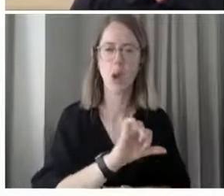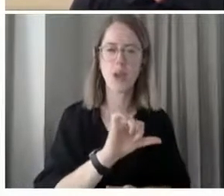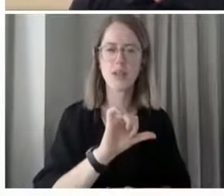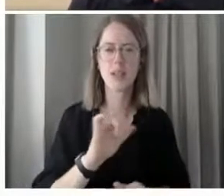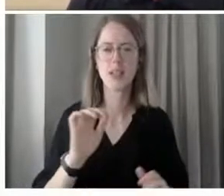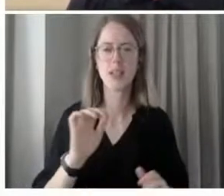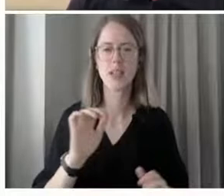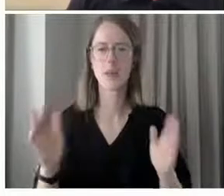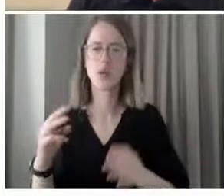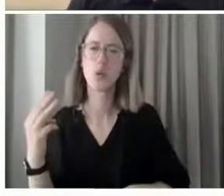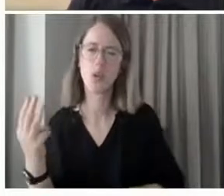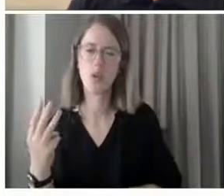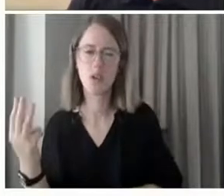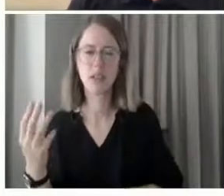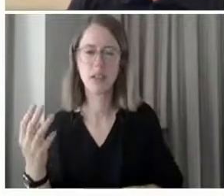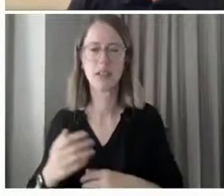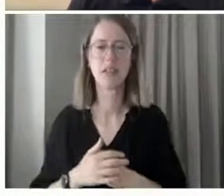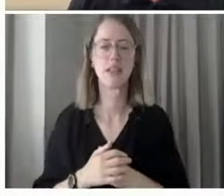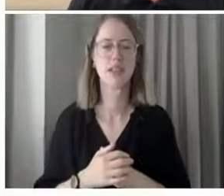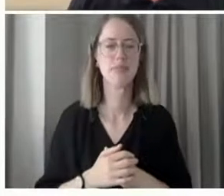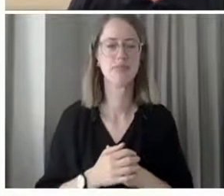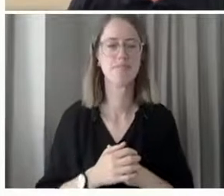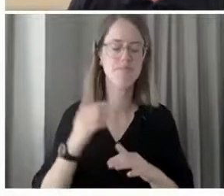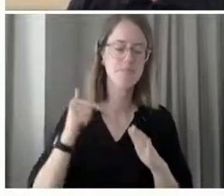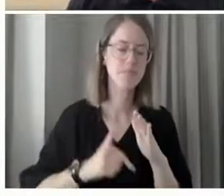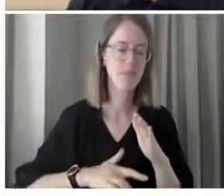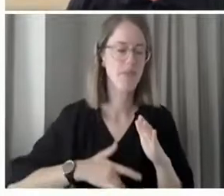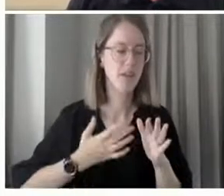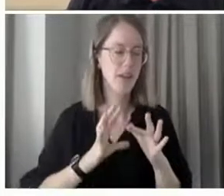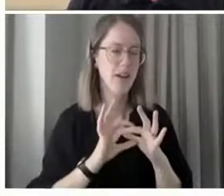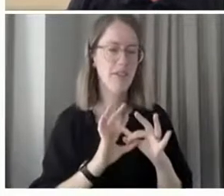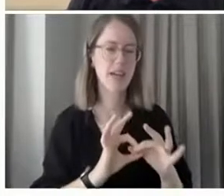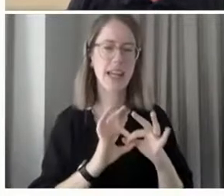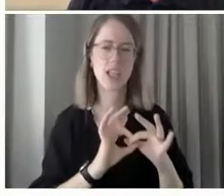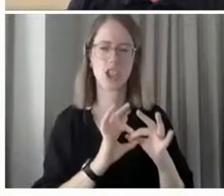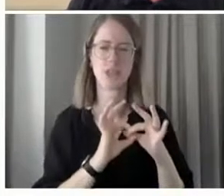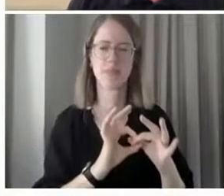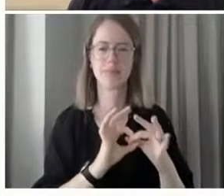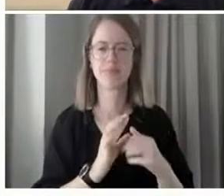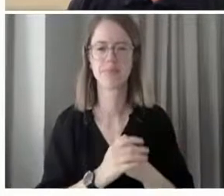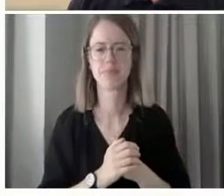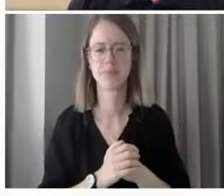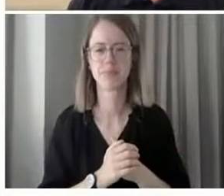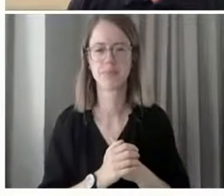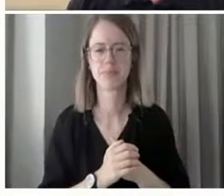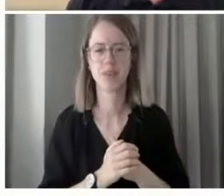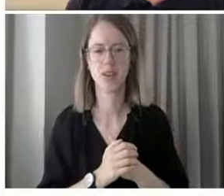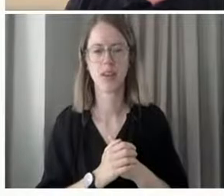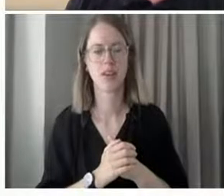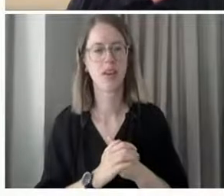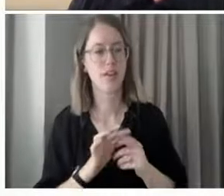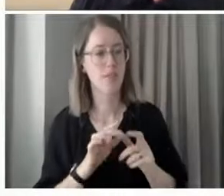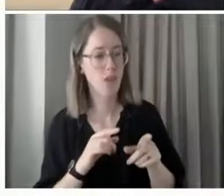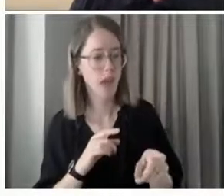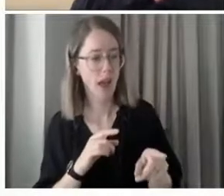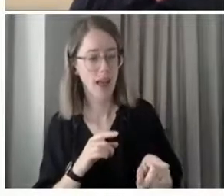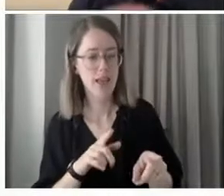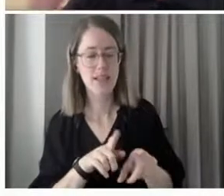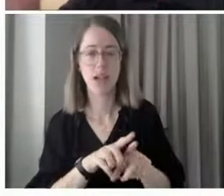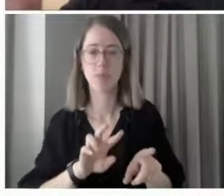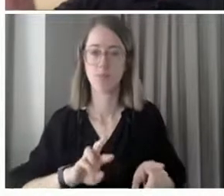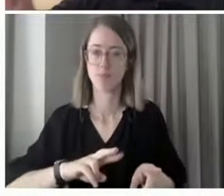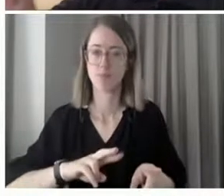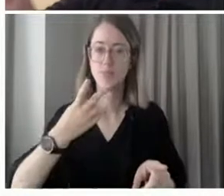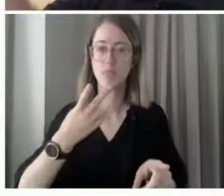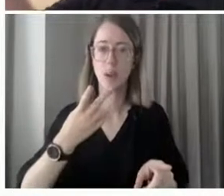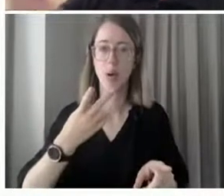19 versus 13 average. And a deep feeling of personal connection. And for that, it's almost twice the national average.